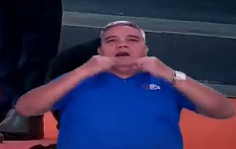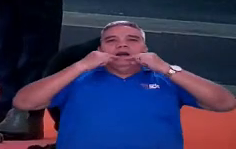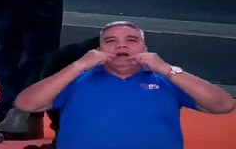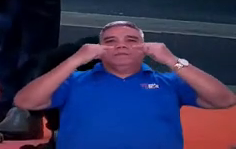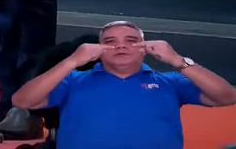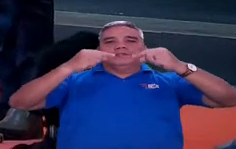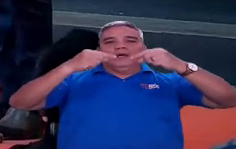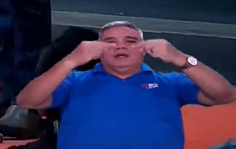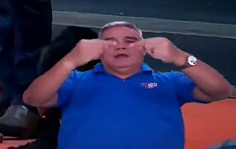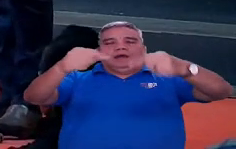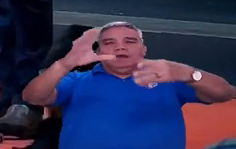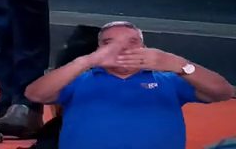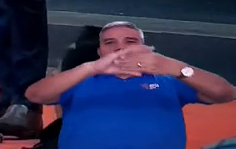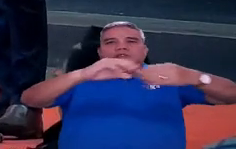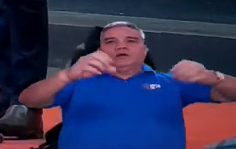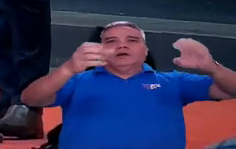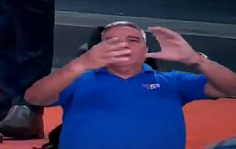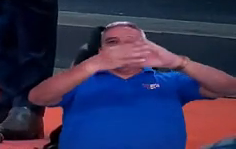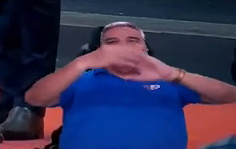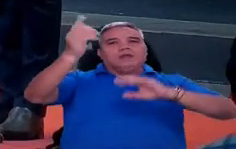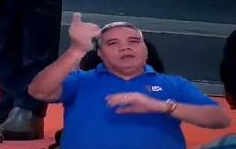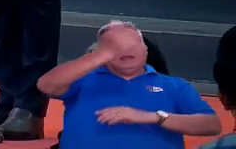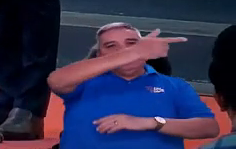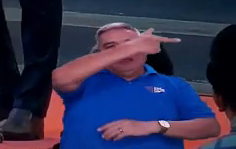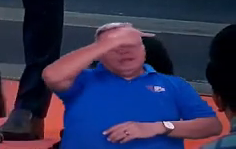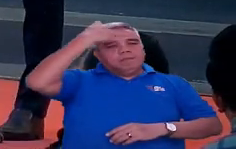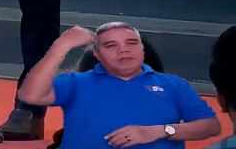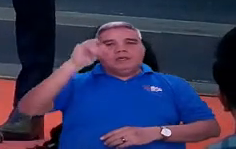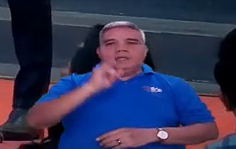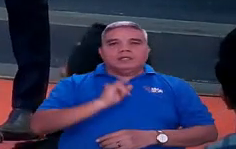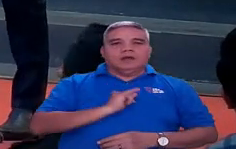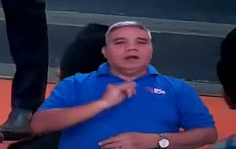I love to tell the story